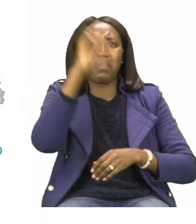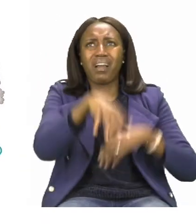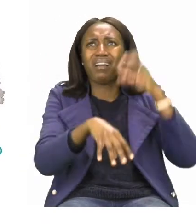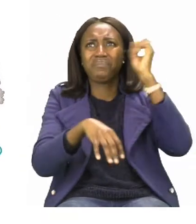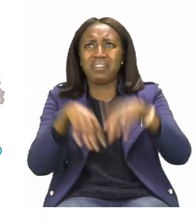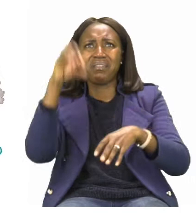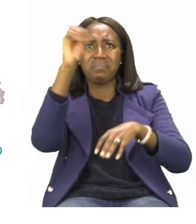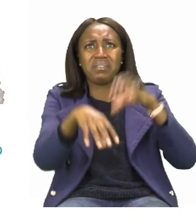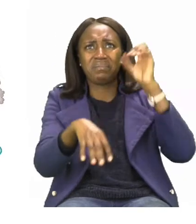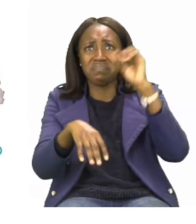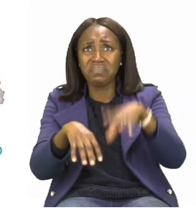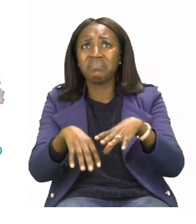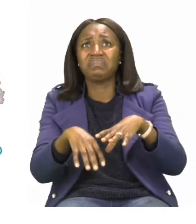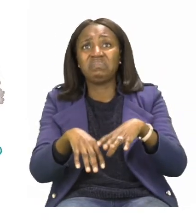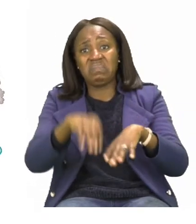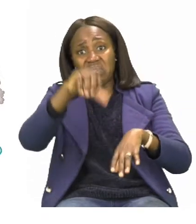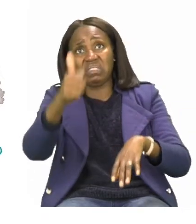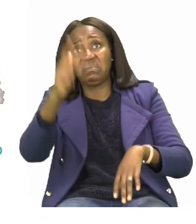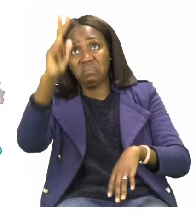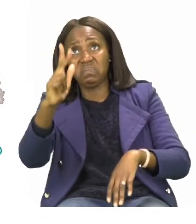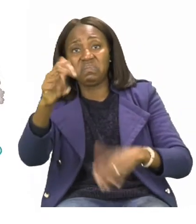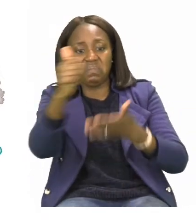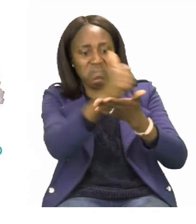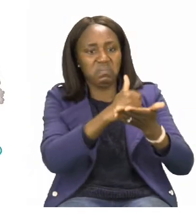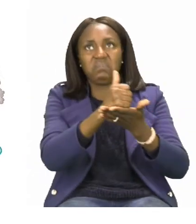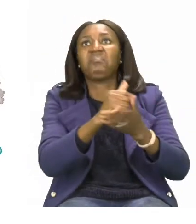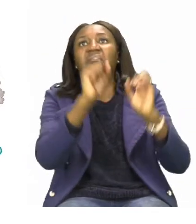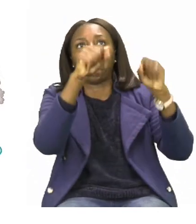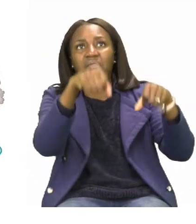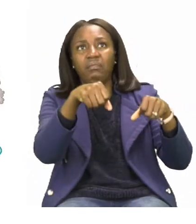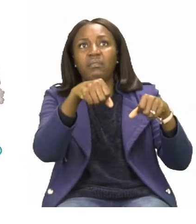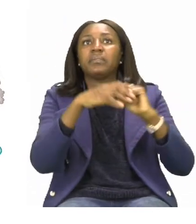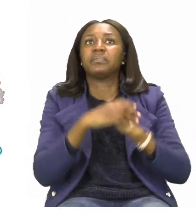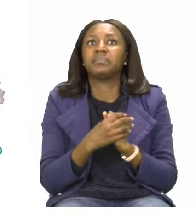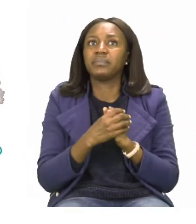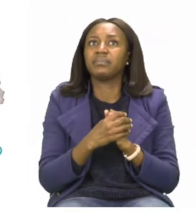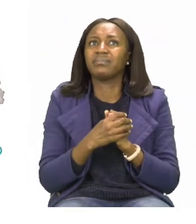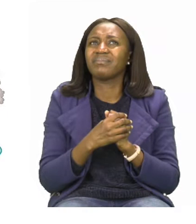throw something on the ground, someone else will clear it up.